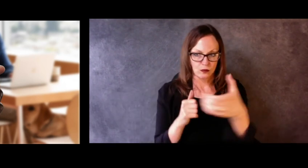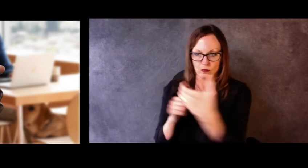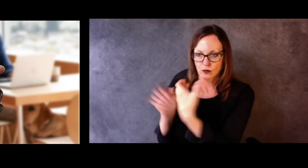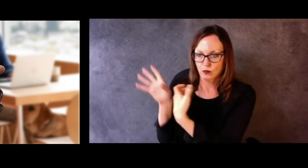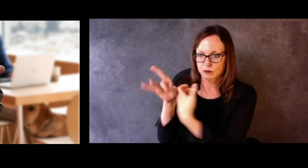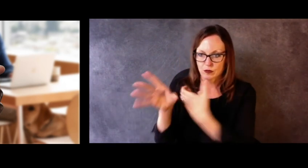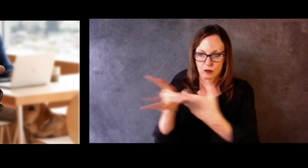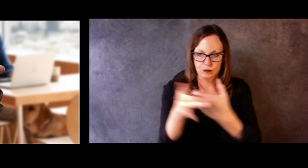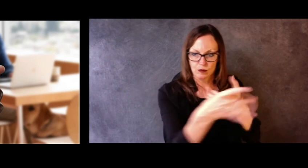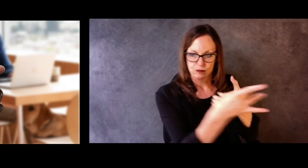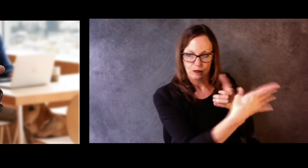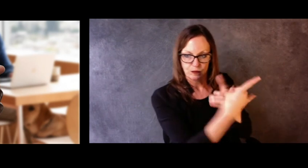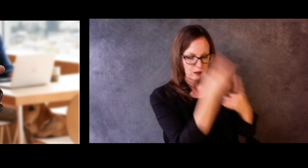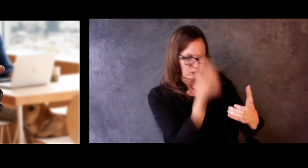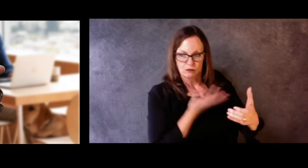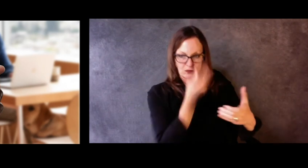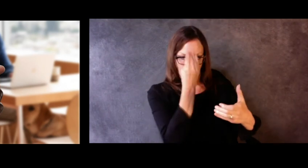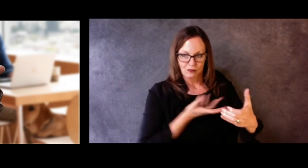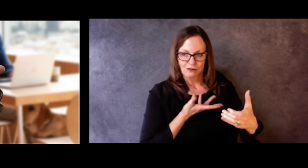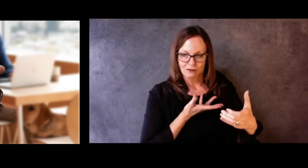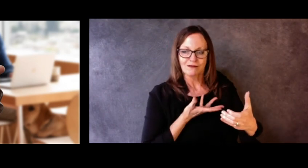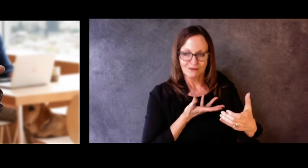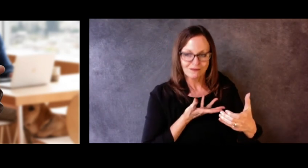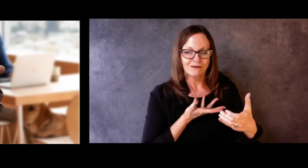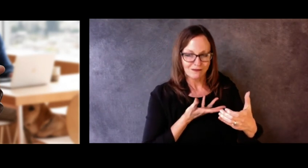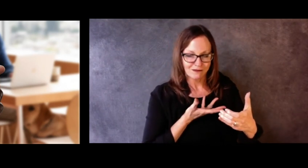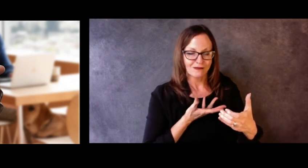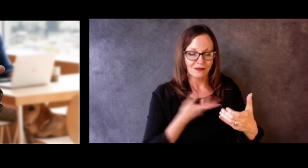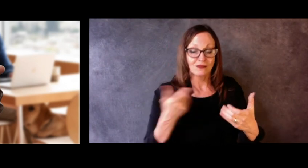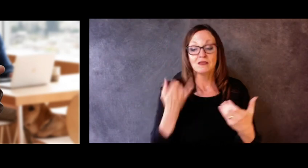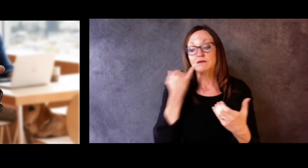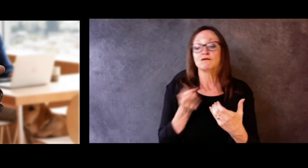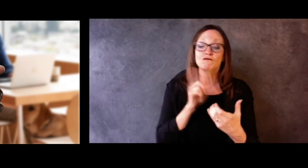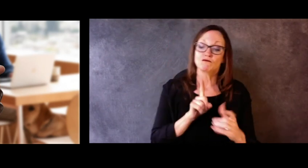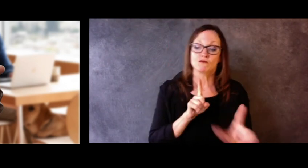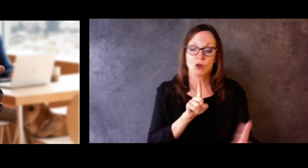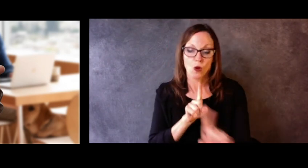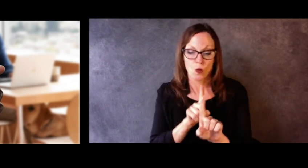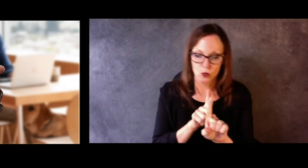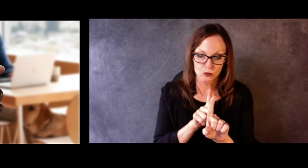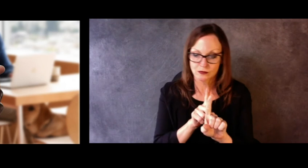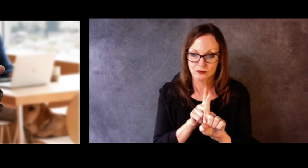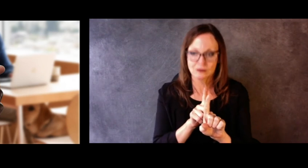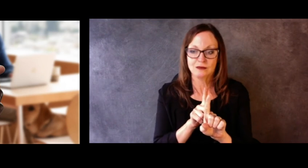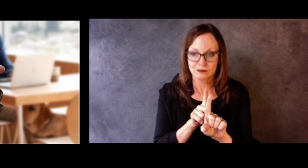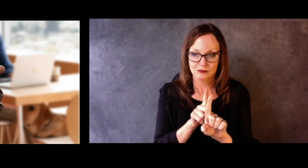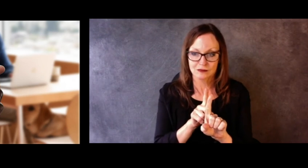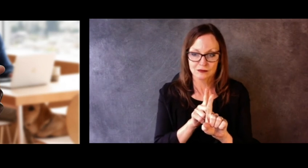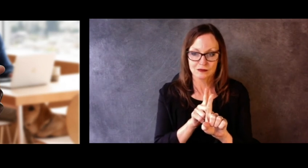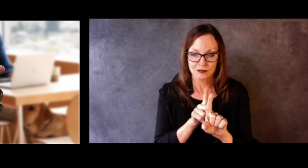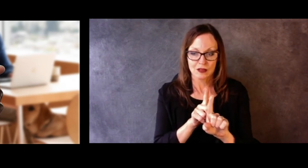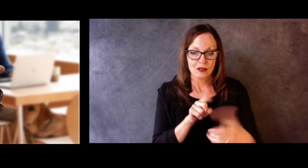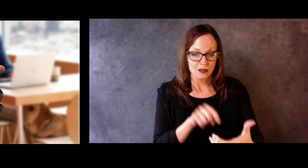is on the closest person, and feedback is available in a voice readout of distance or through your Braille display, an audio tone of your